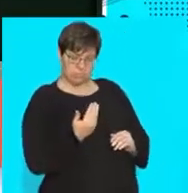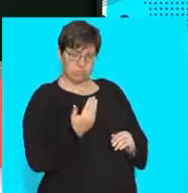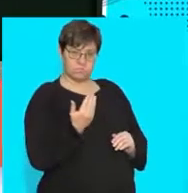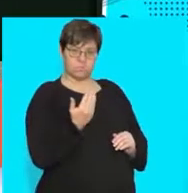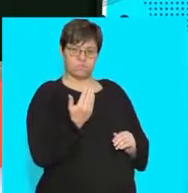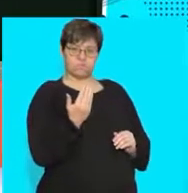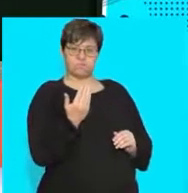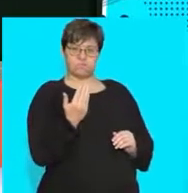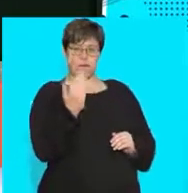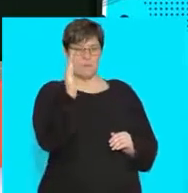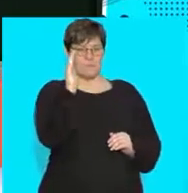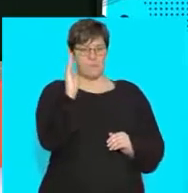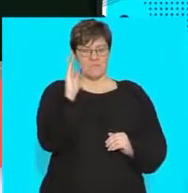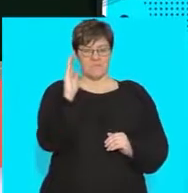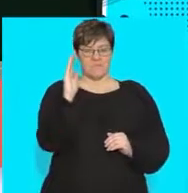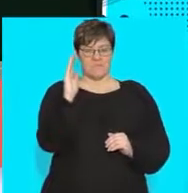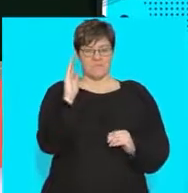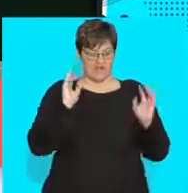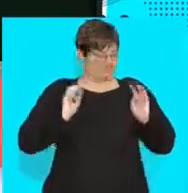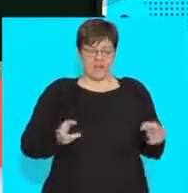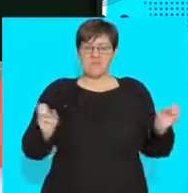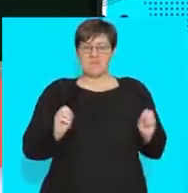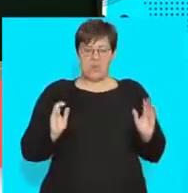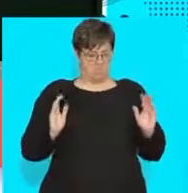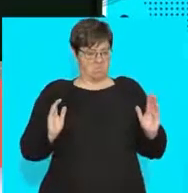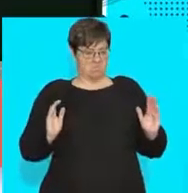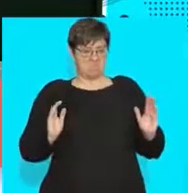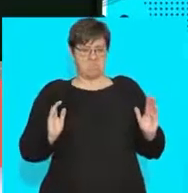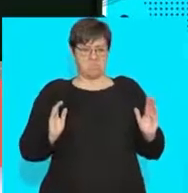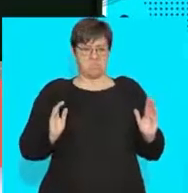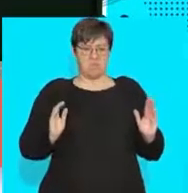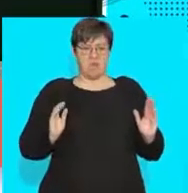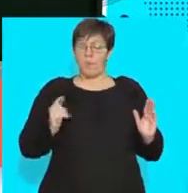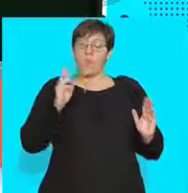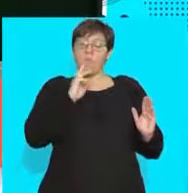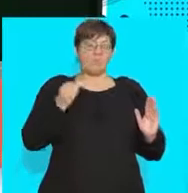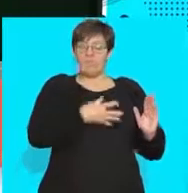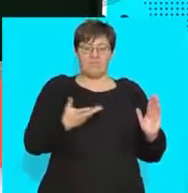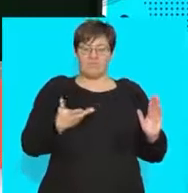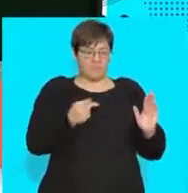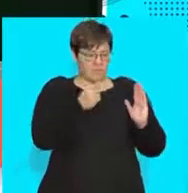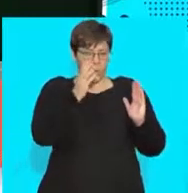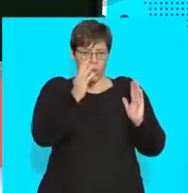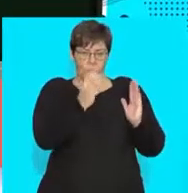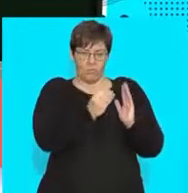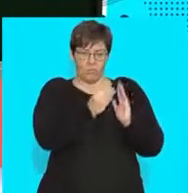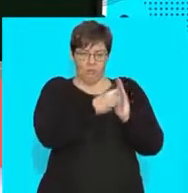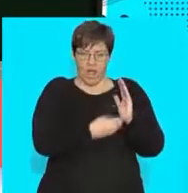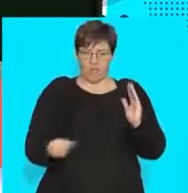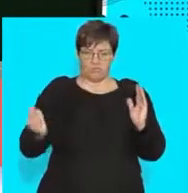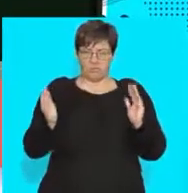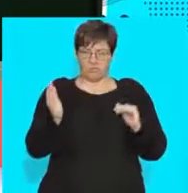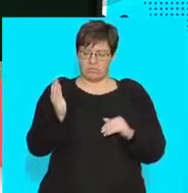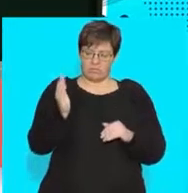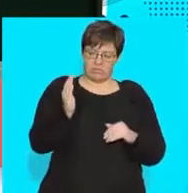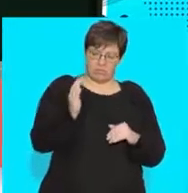this plant is upright, I don't have a skeleton, and then I don't water my plant. And where does the water move? Out of the